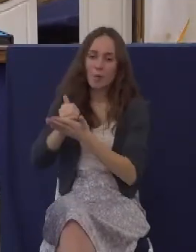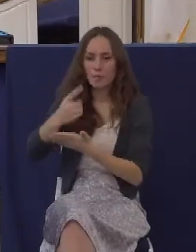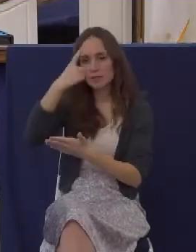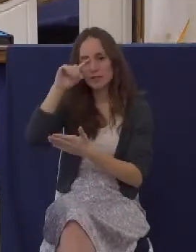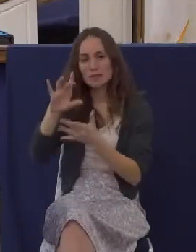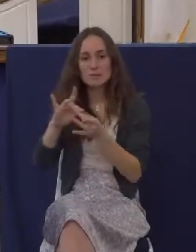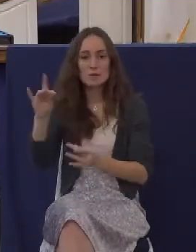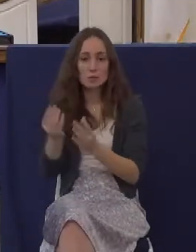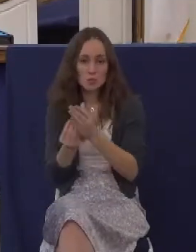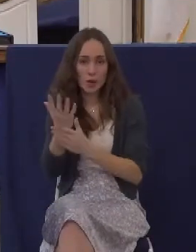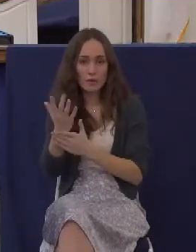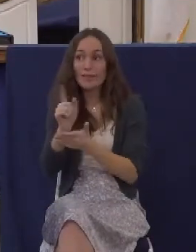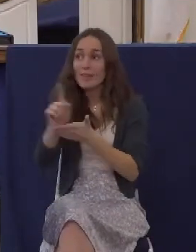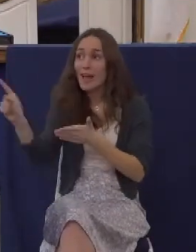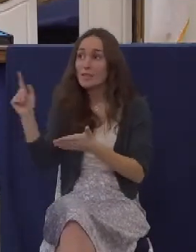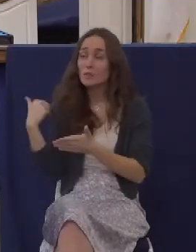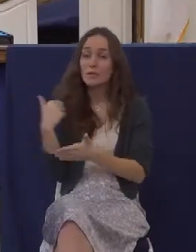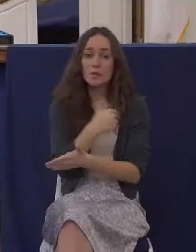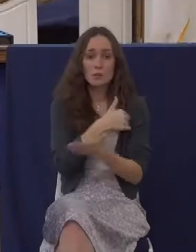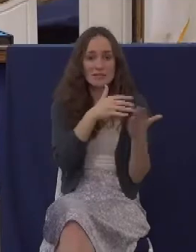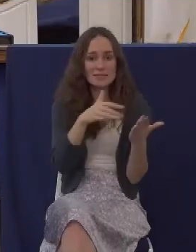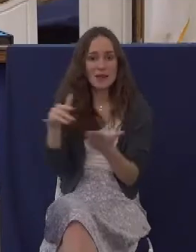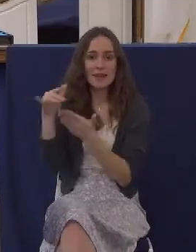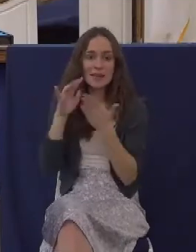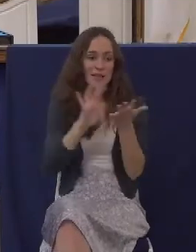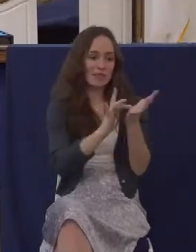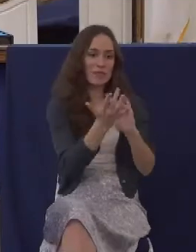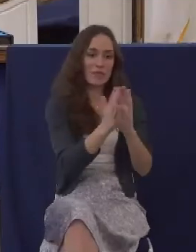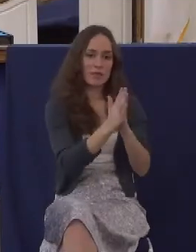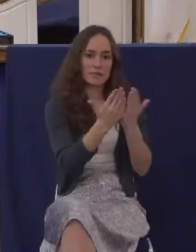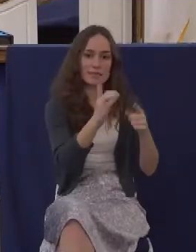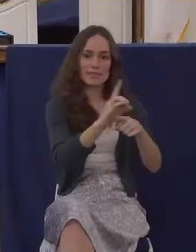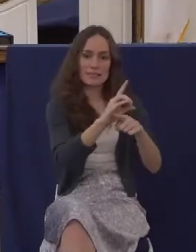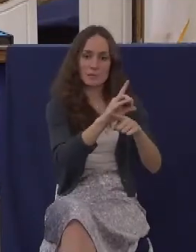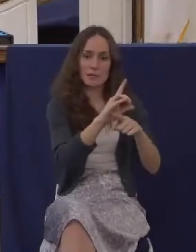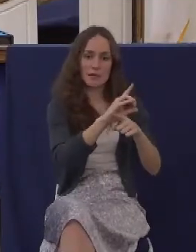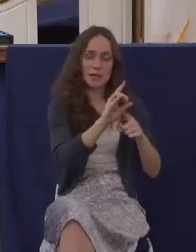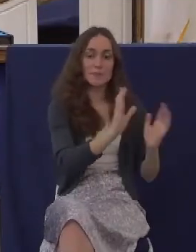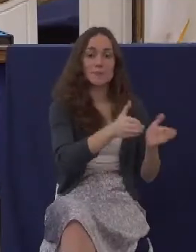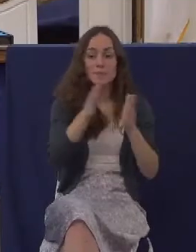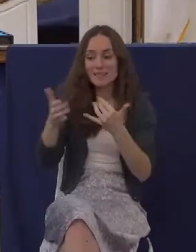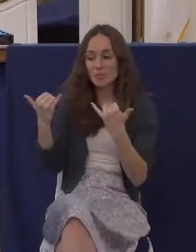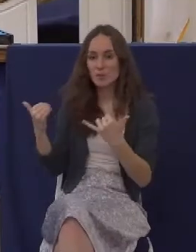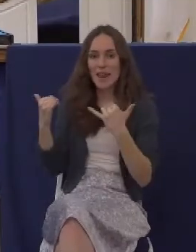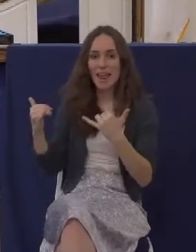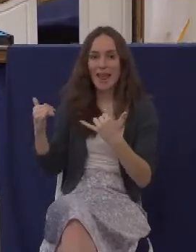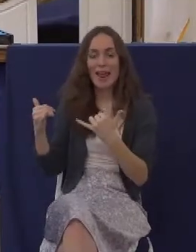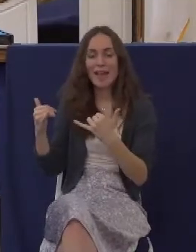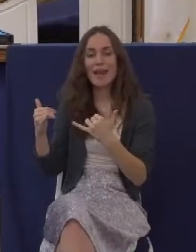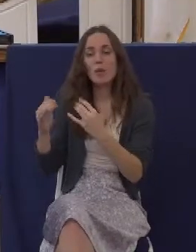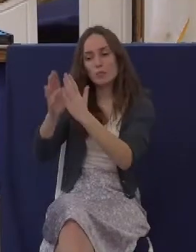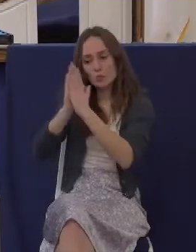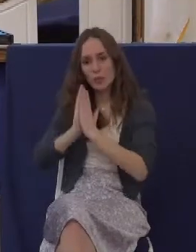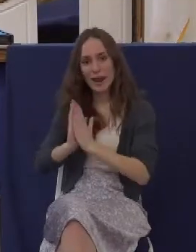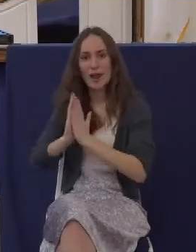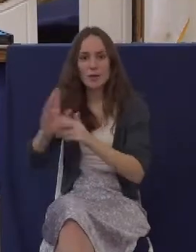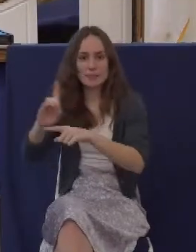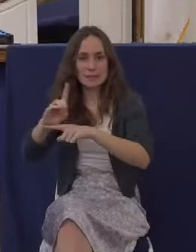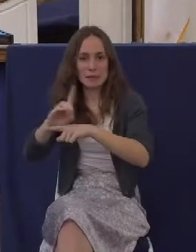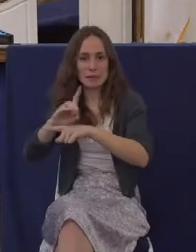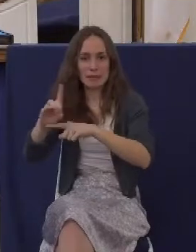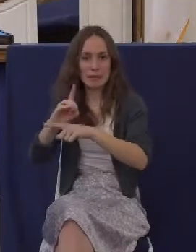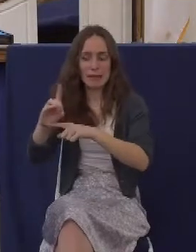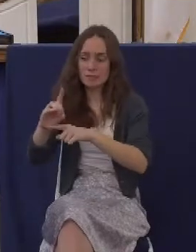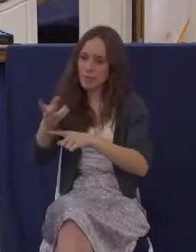week we looked at the discipline of Scripture, and today I want us to look at the discipline of prayer. I think these are the two most